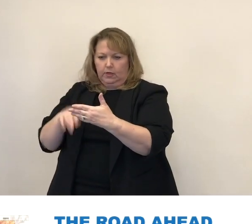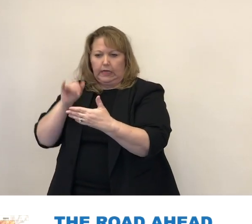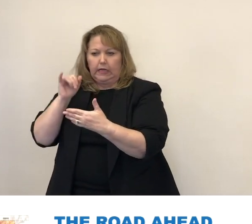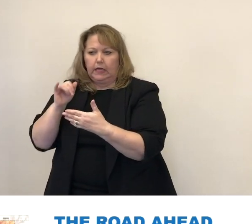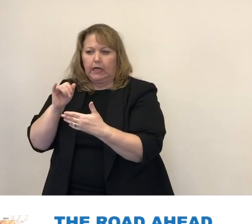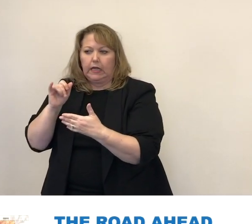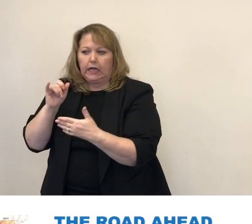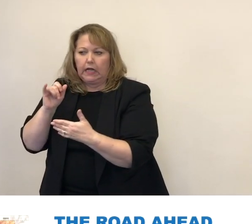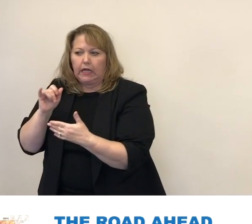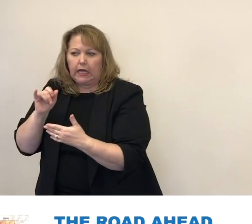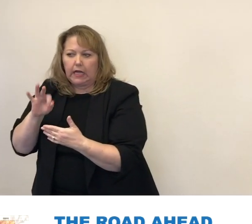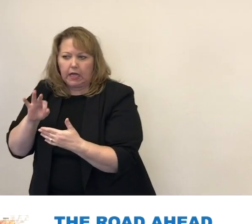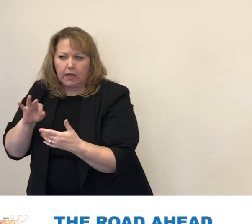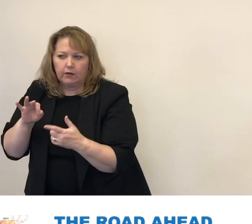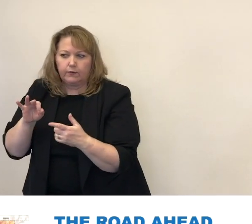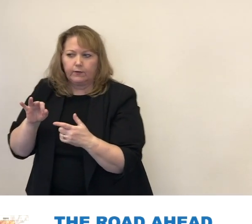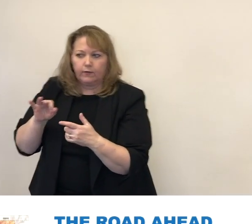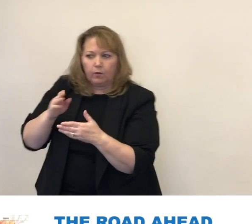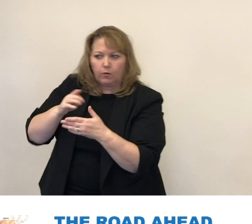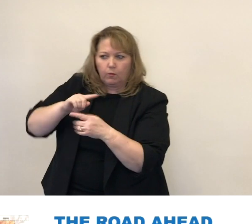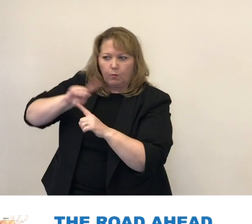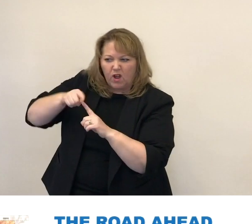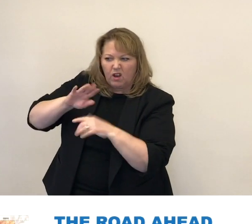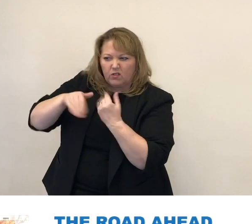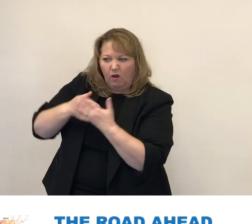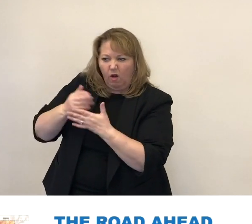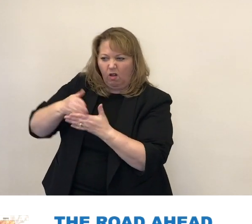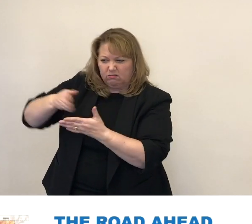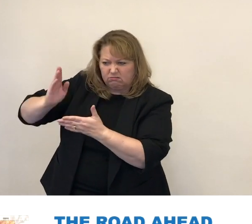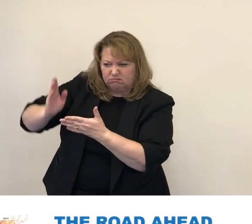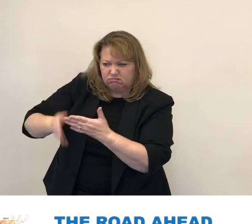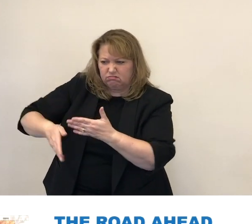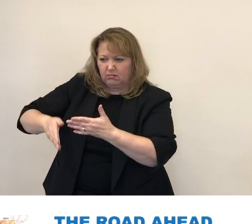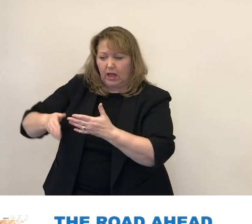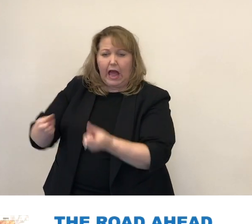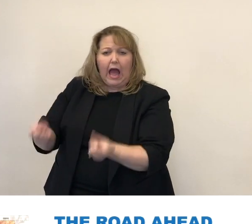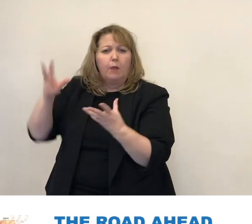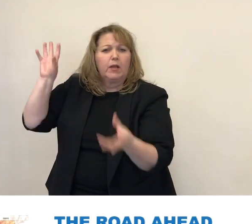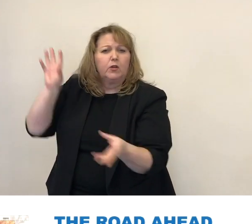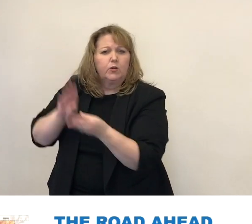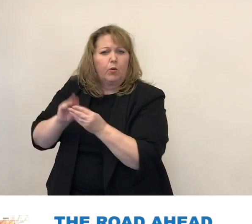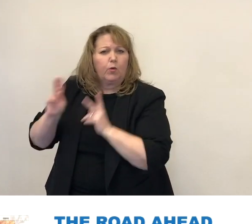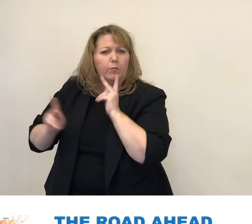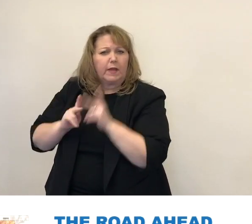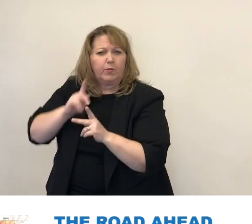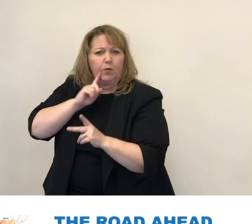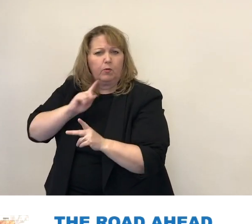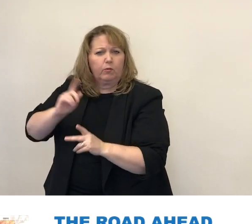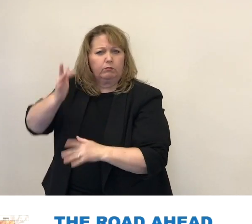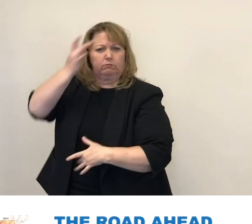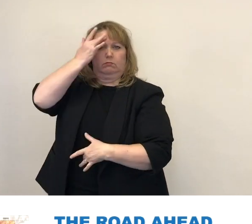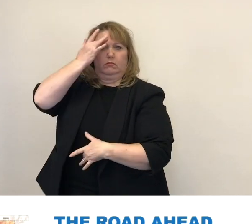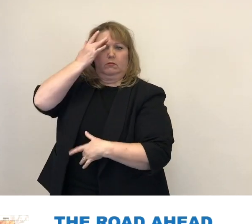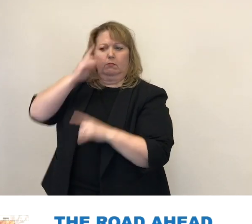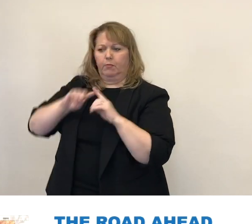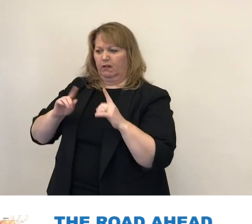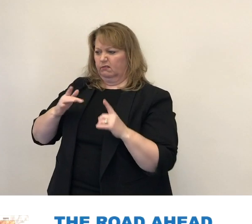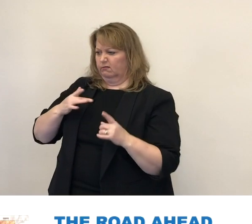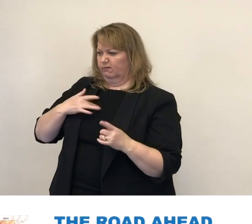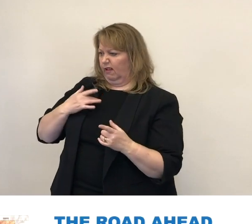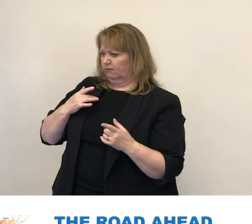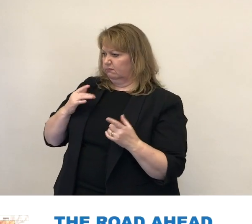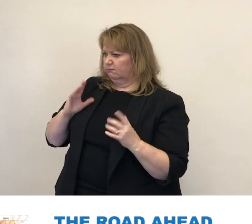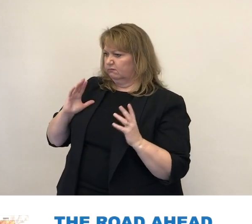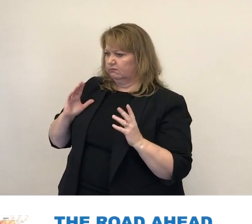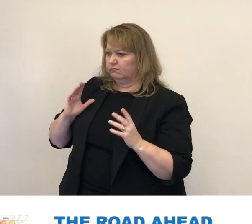smoke clears, how many people were infected and are infected? Because we still don't know that denominator. When you look at those test numbers on the